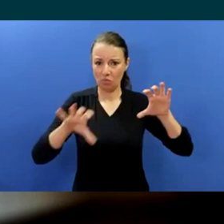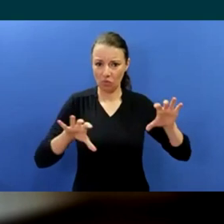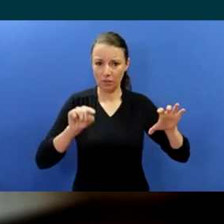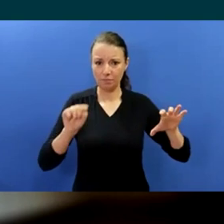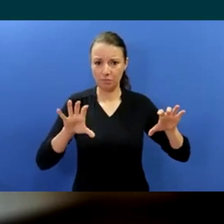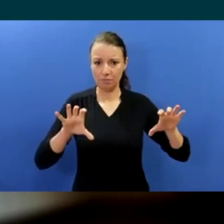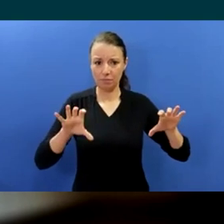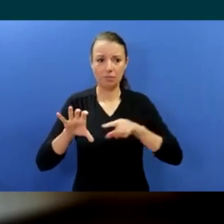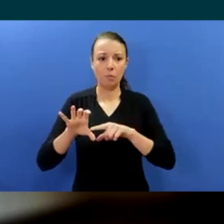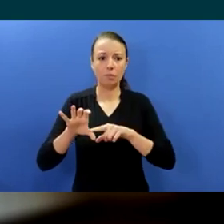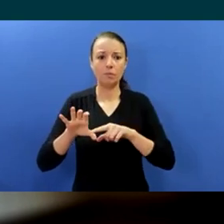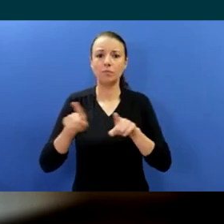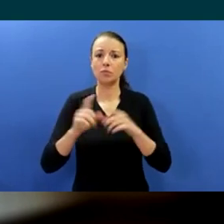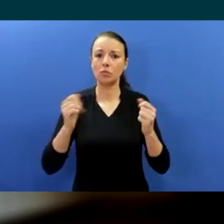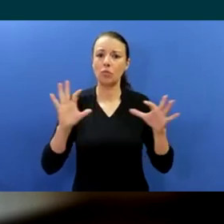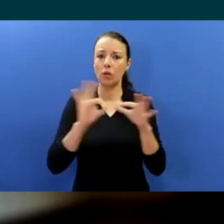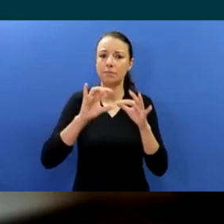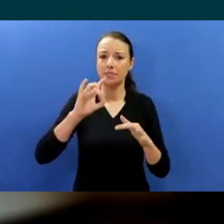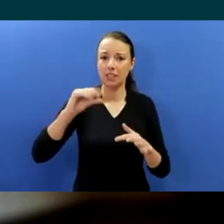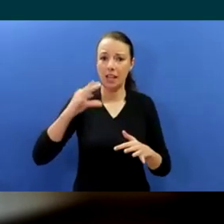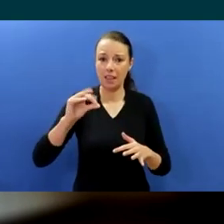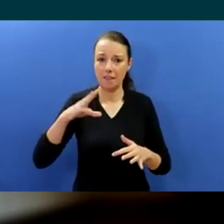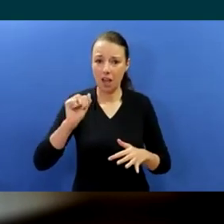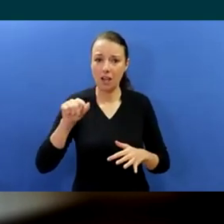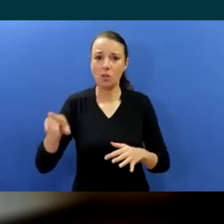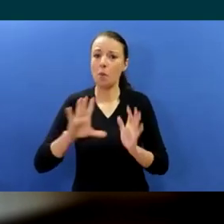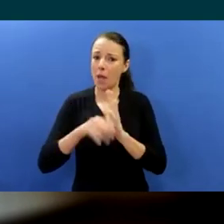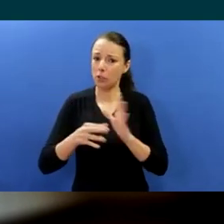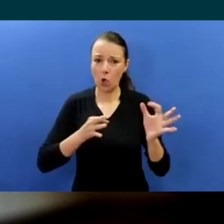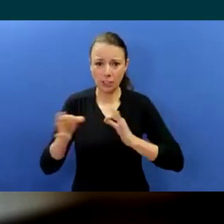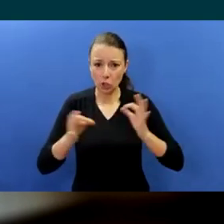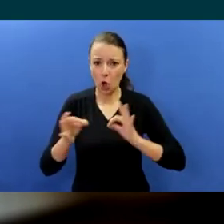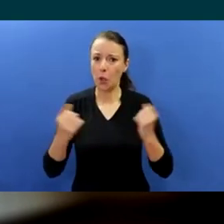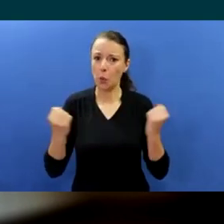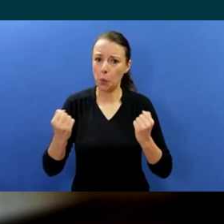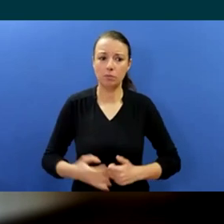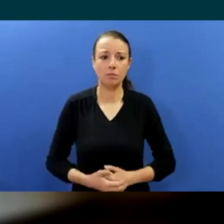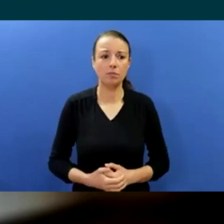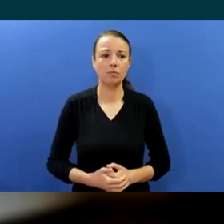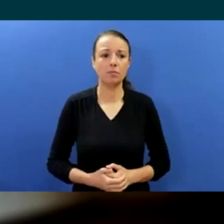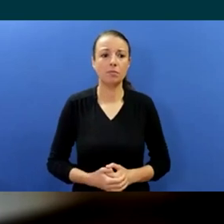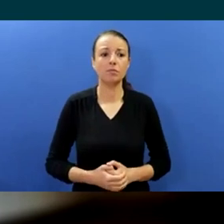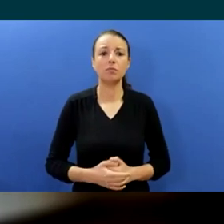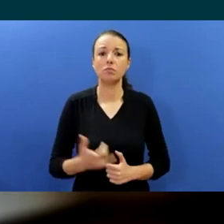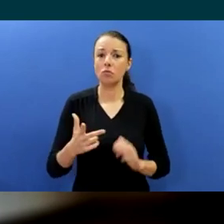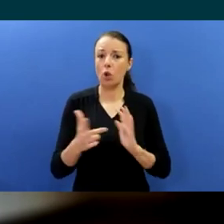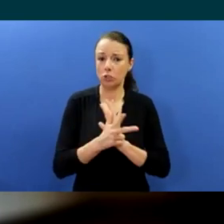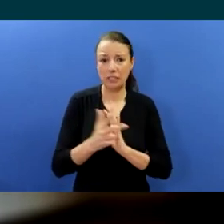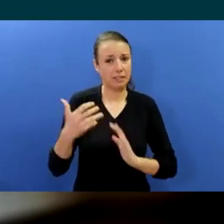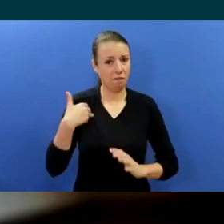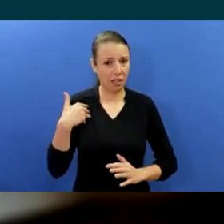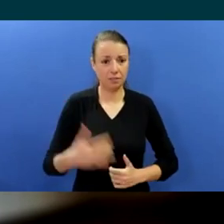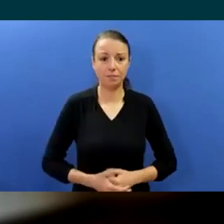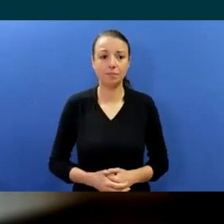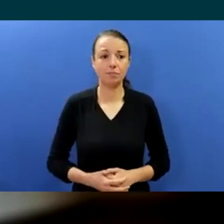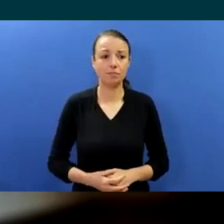historical city which has been developed in the 18th century, mainly as a Catholic